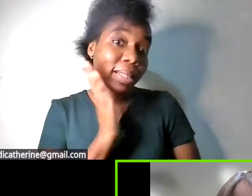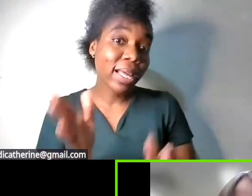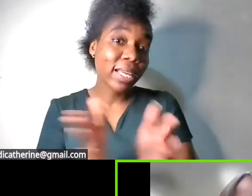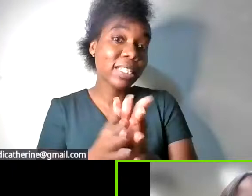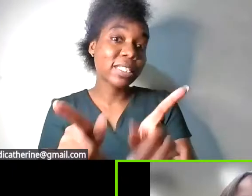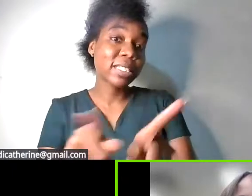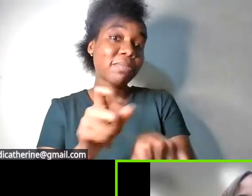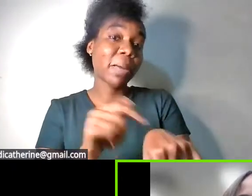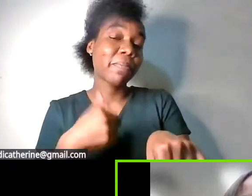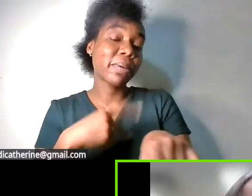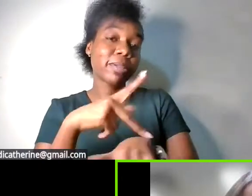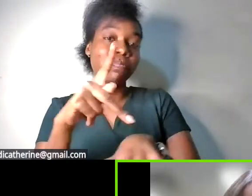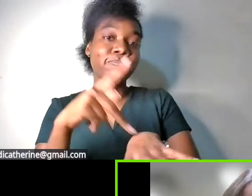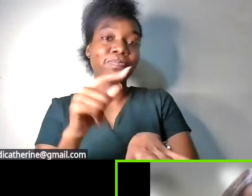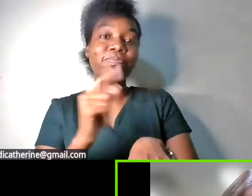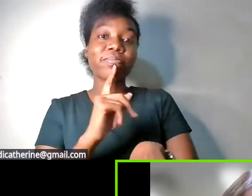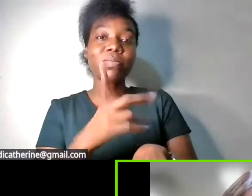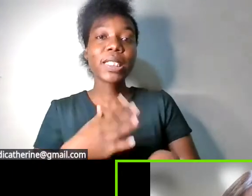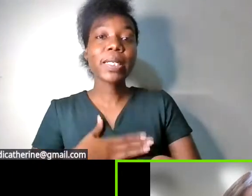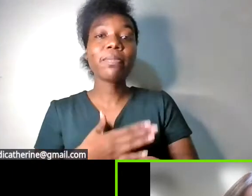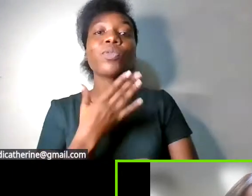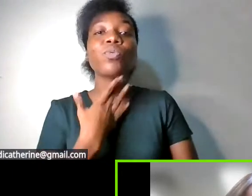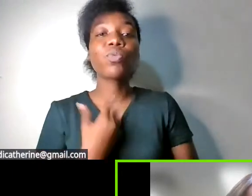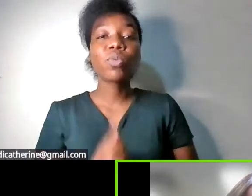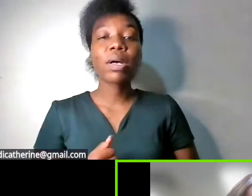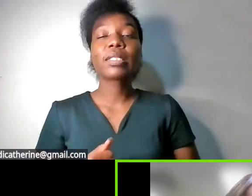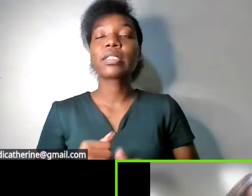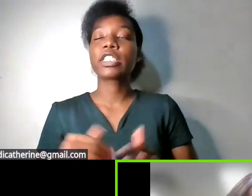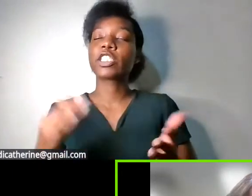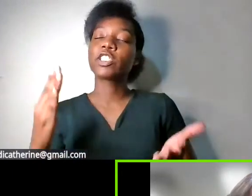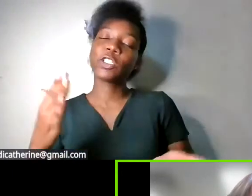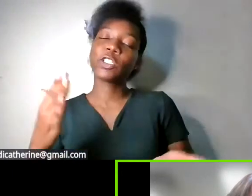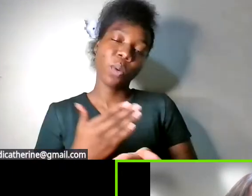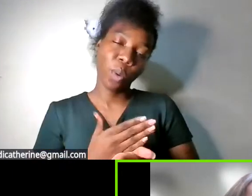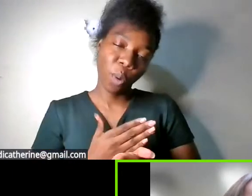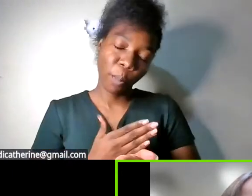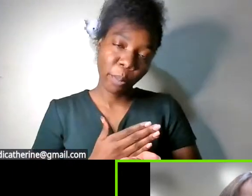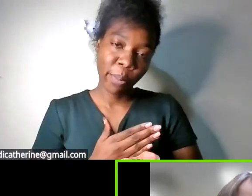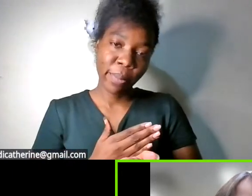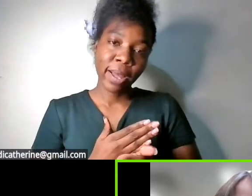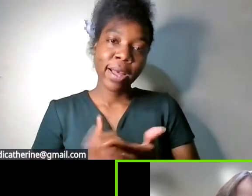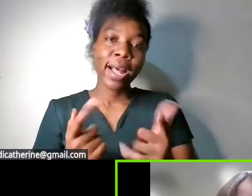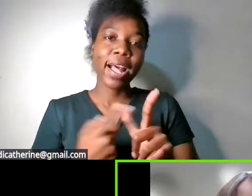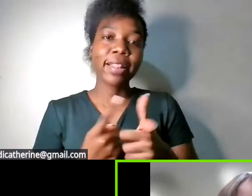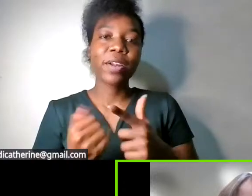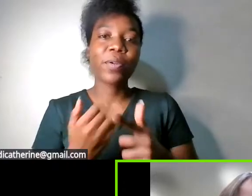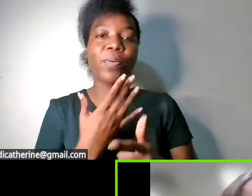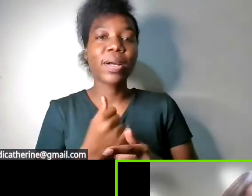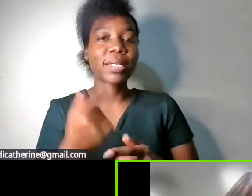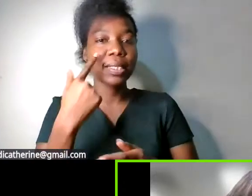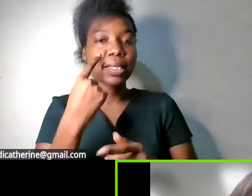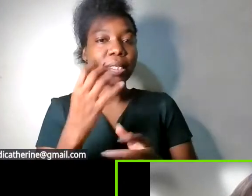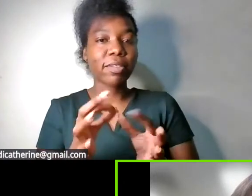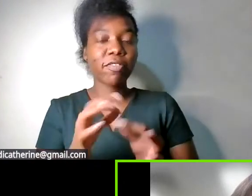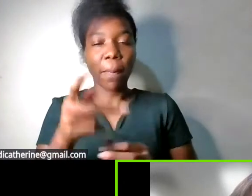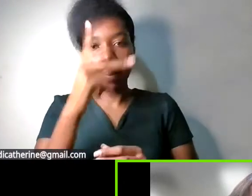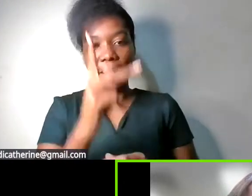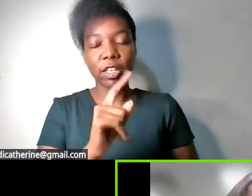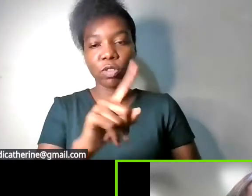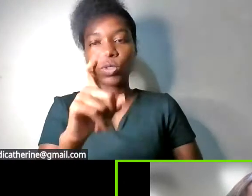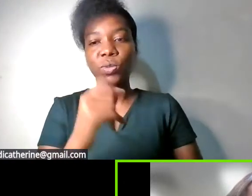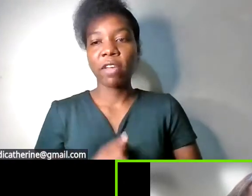principal. So I would like to pause first and let's see if the parents do have any questions.